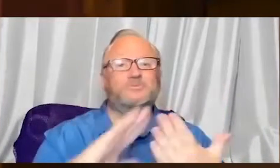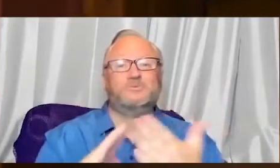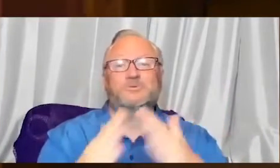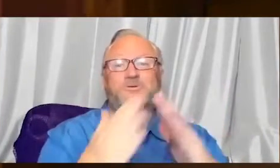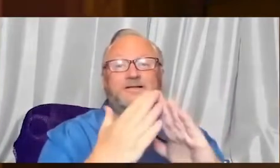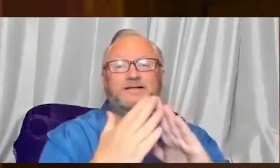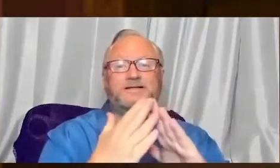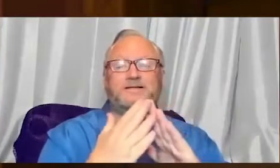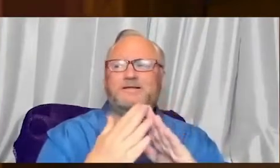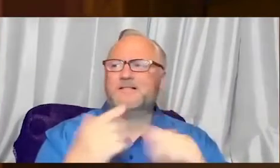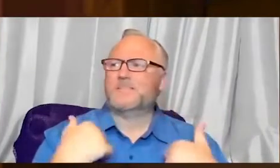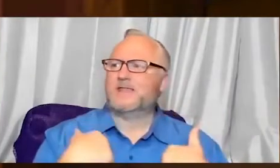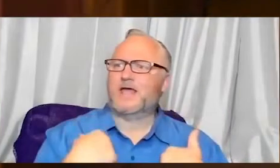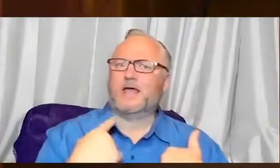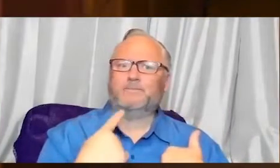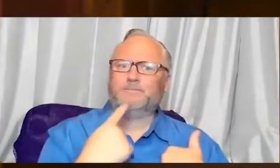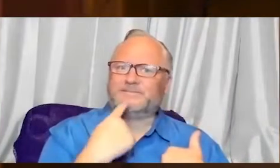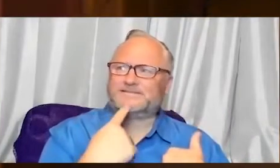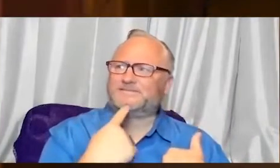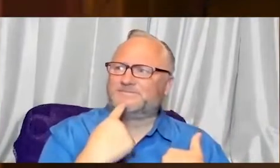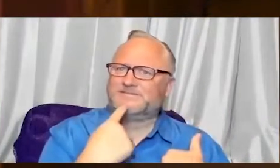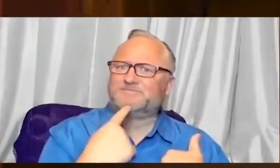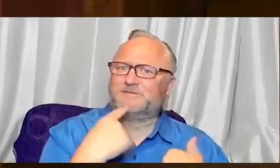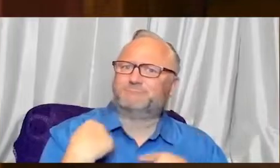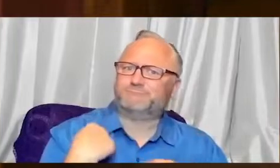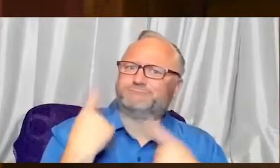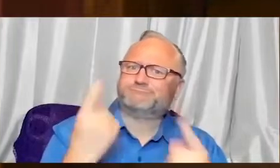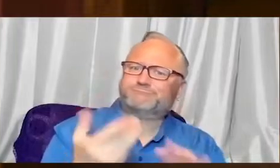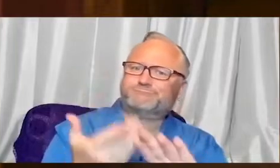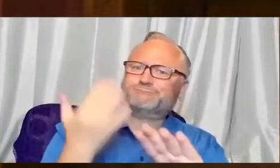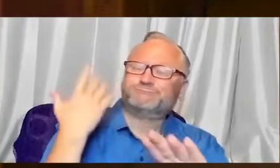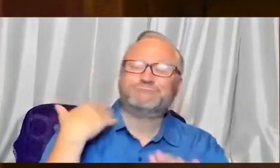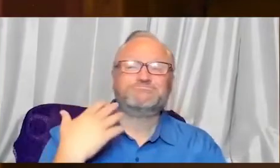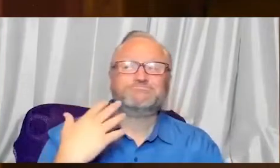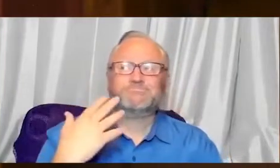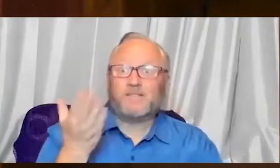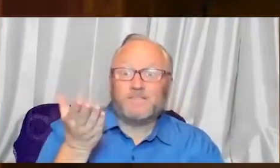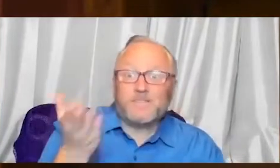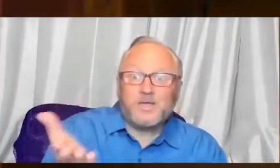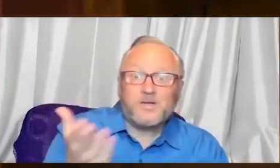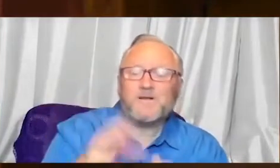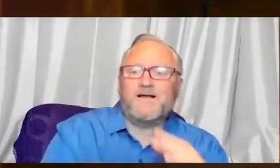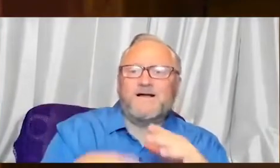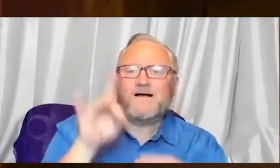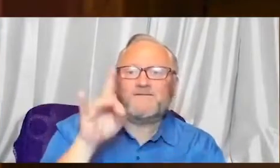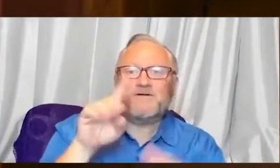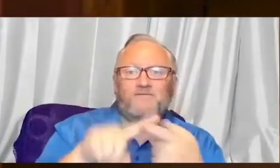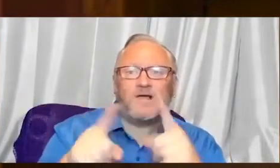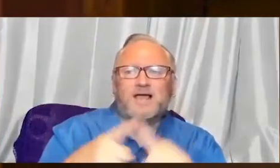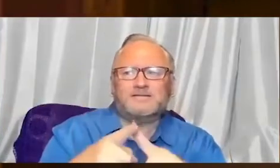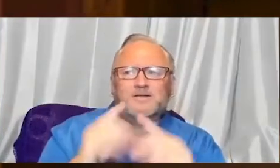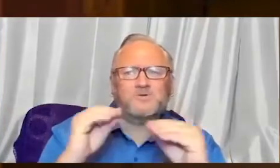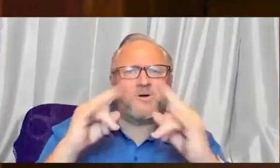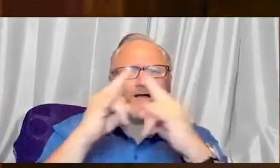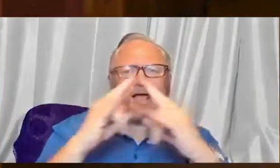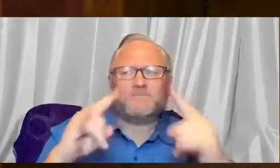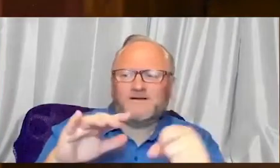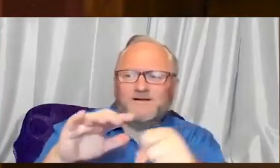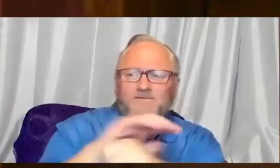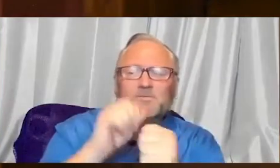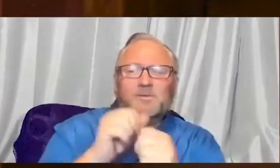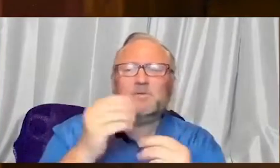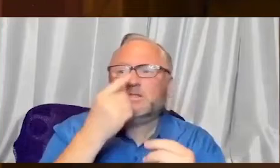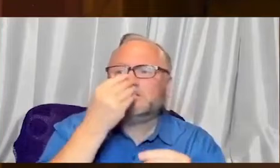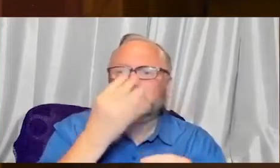been missing before. I found friends and taught camps full of people that didn't mind who I